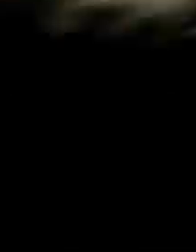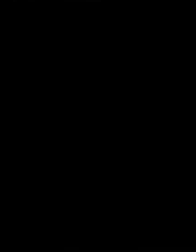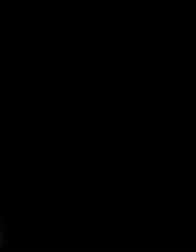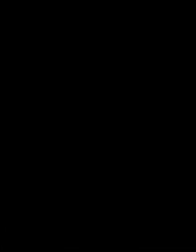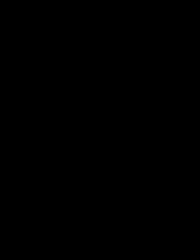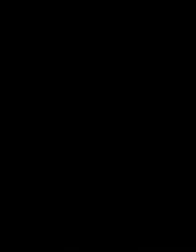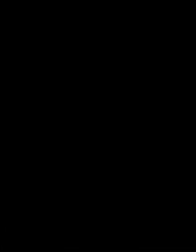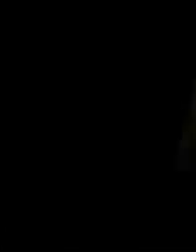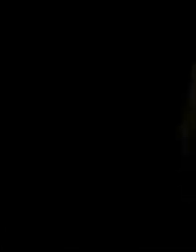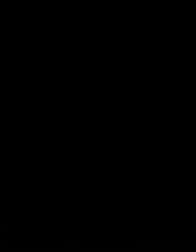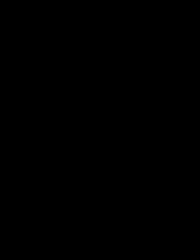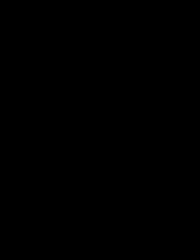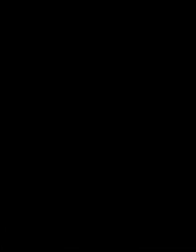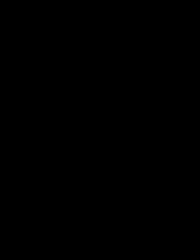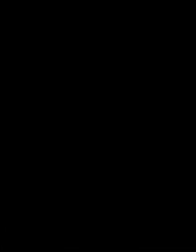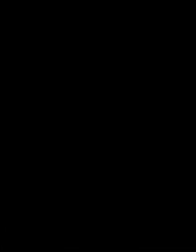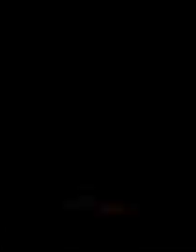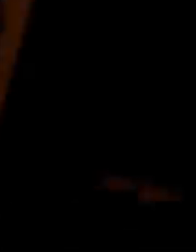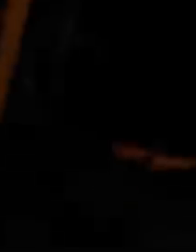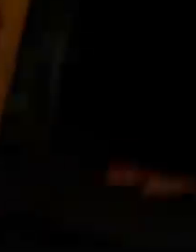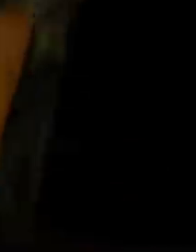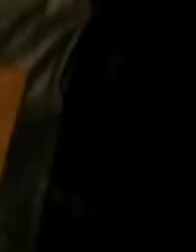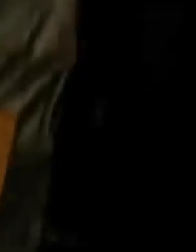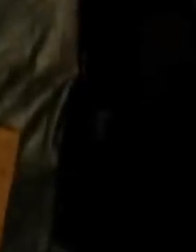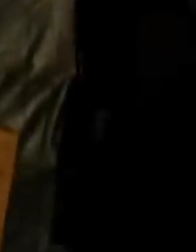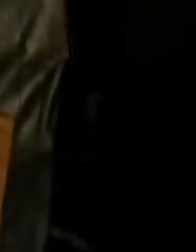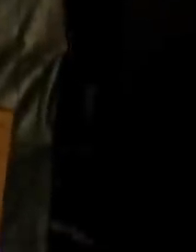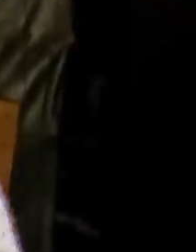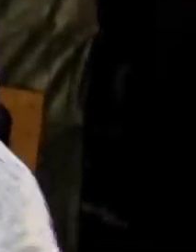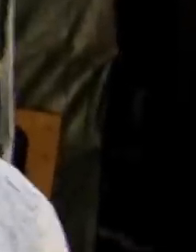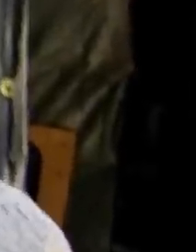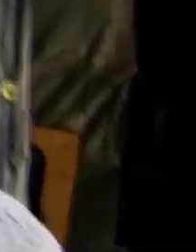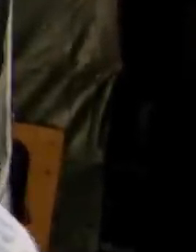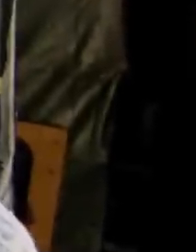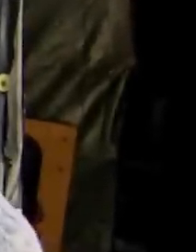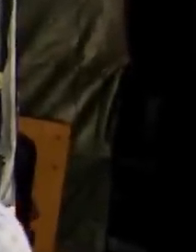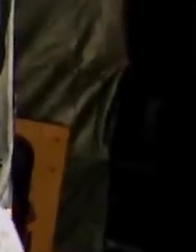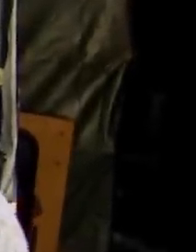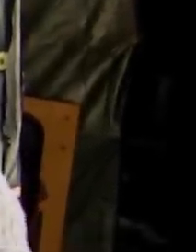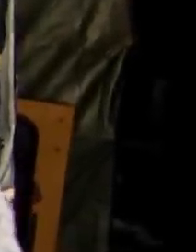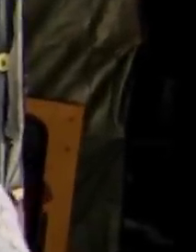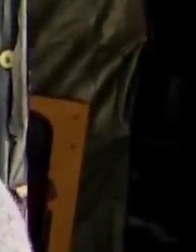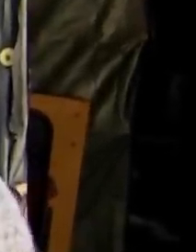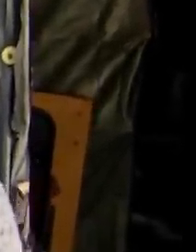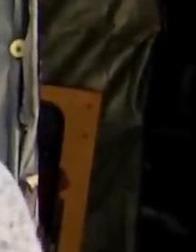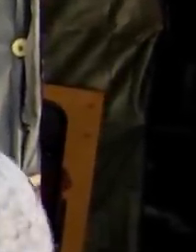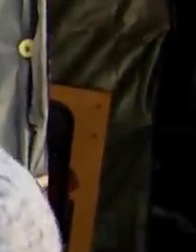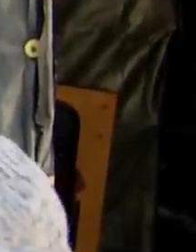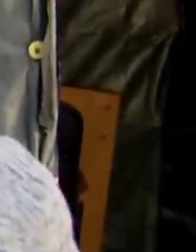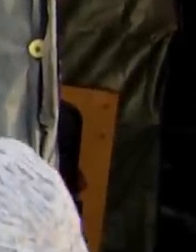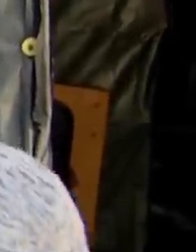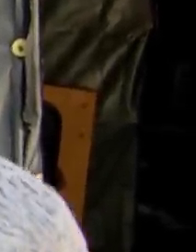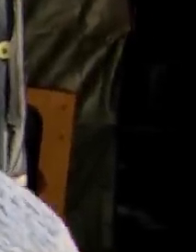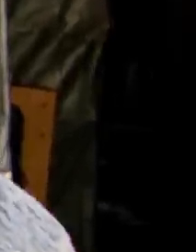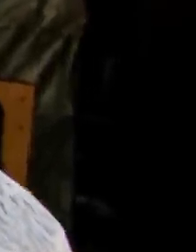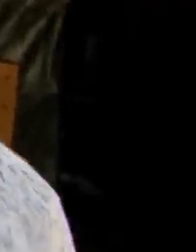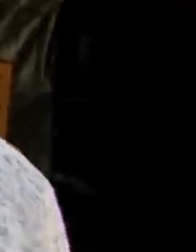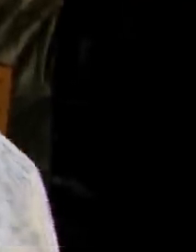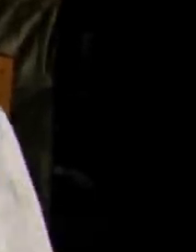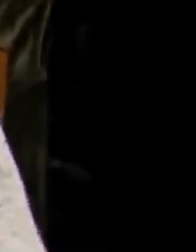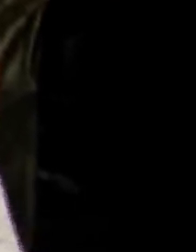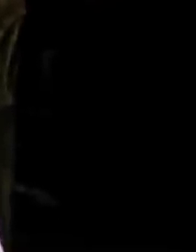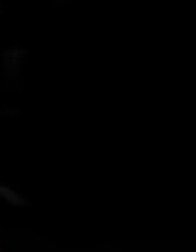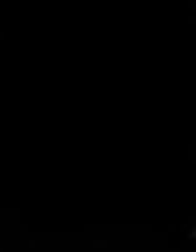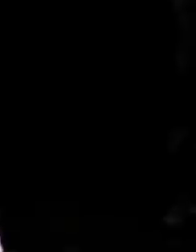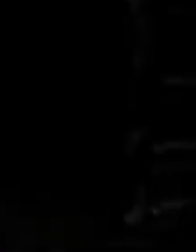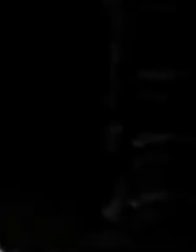Good morning. How are you feeling? Emotional, but all that I just wanted to say is that I just